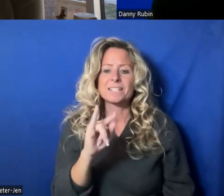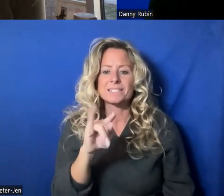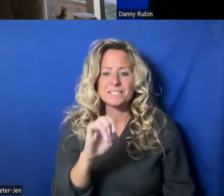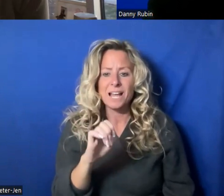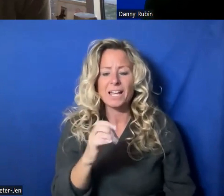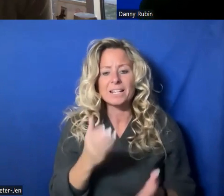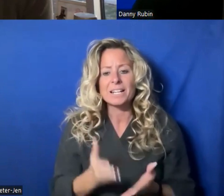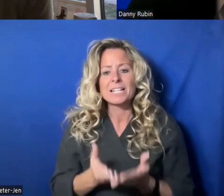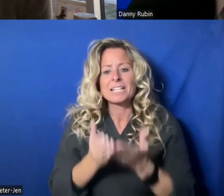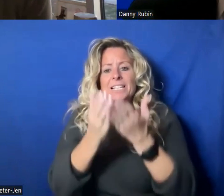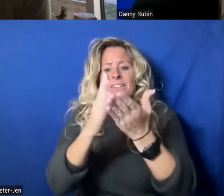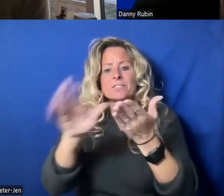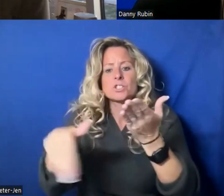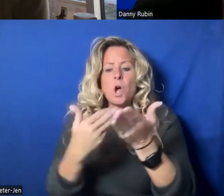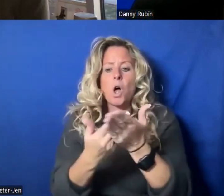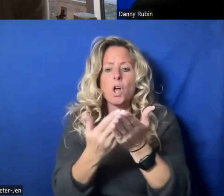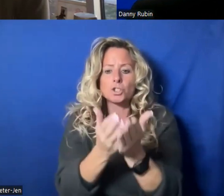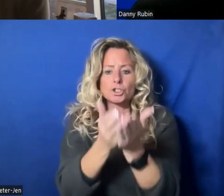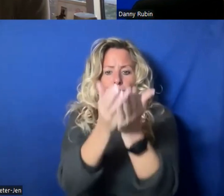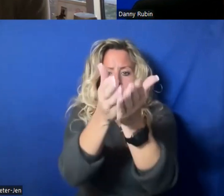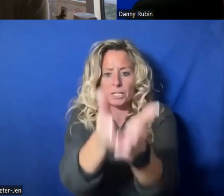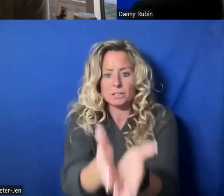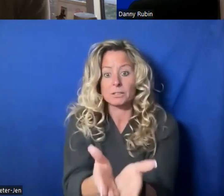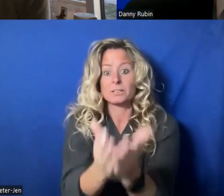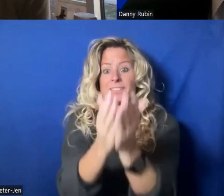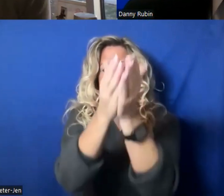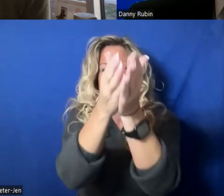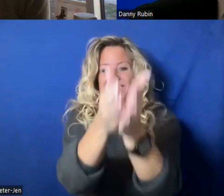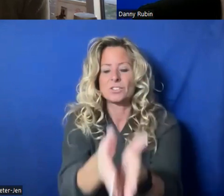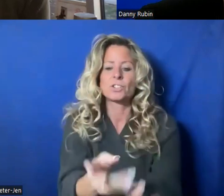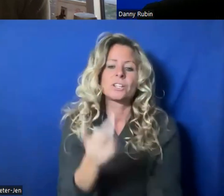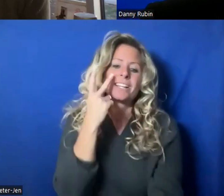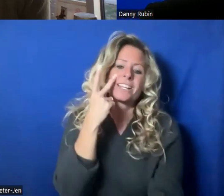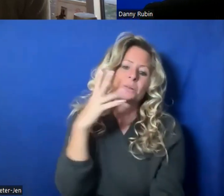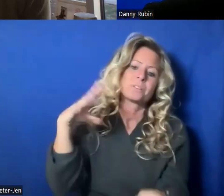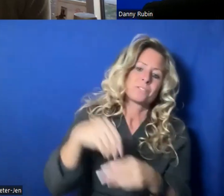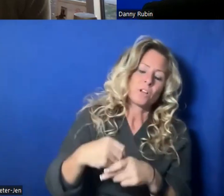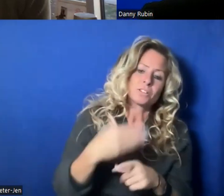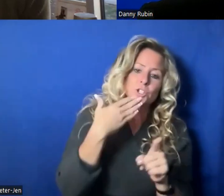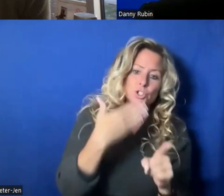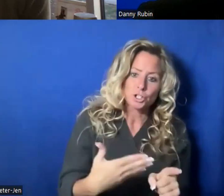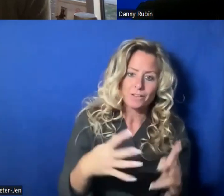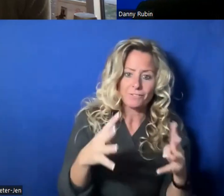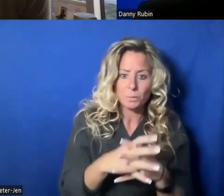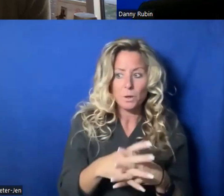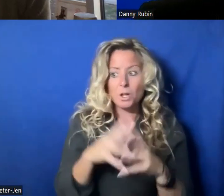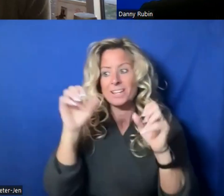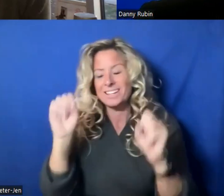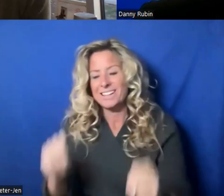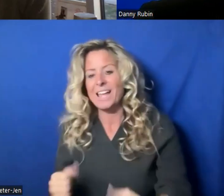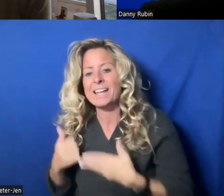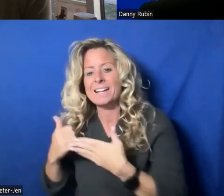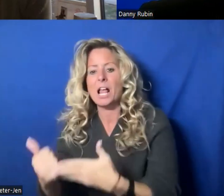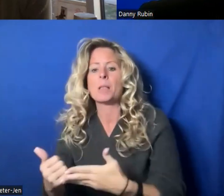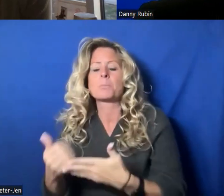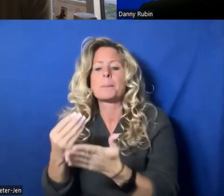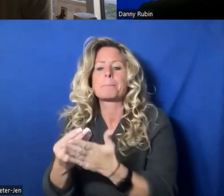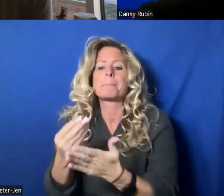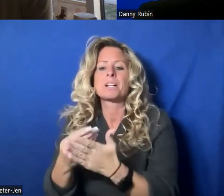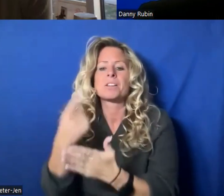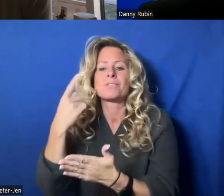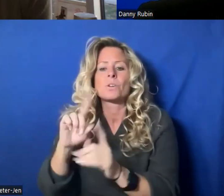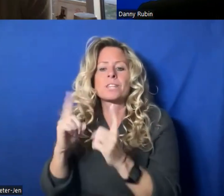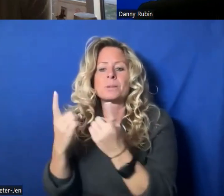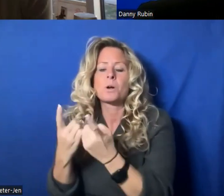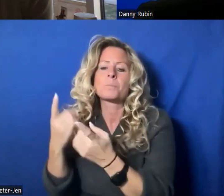how we look at football. If we can be relevant in football and be good at football, it definitely helps raise money for the department, and then that